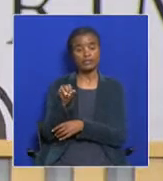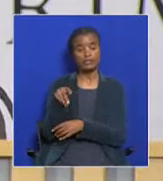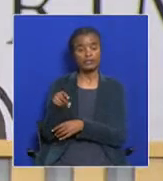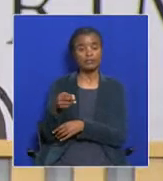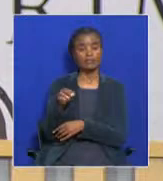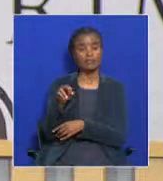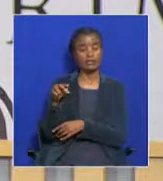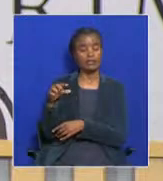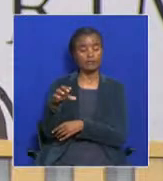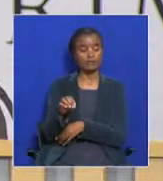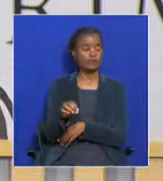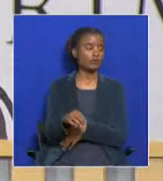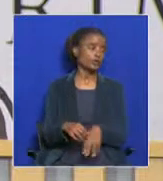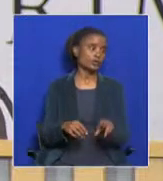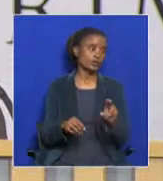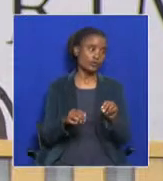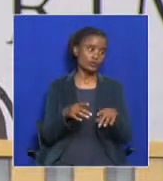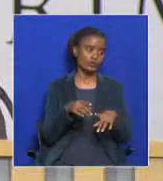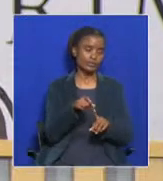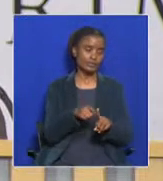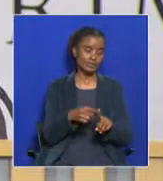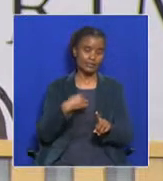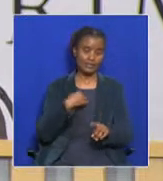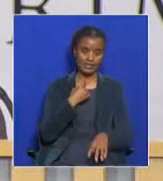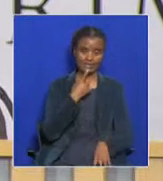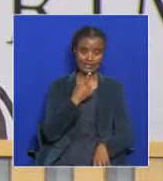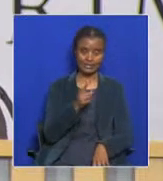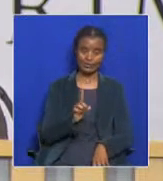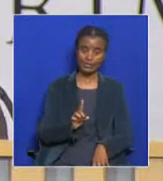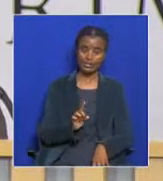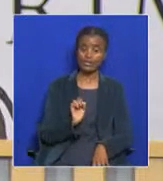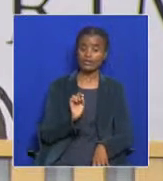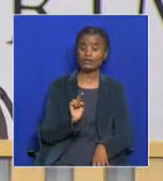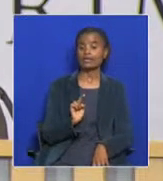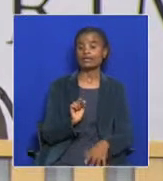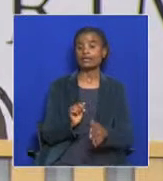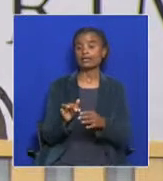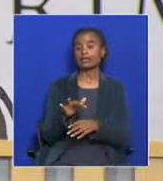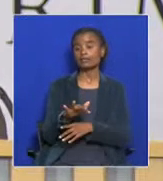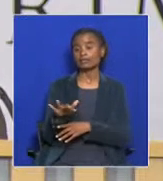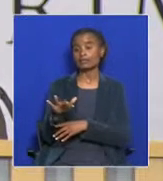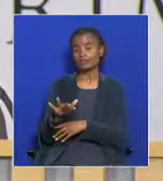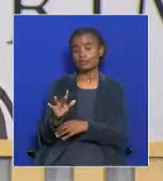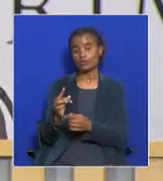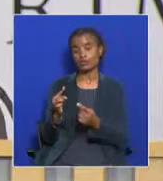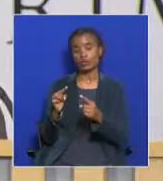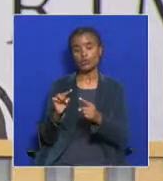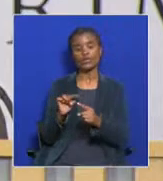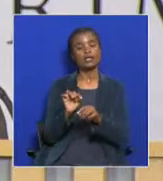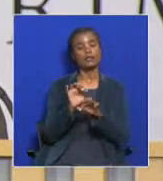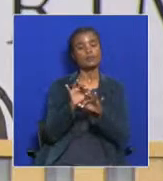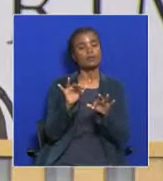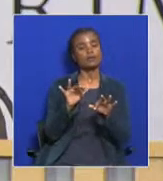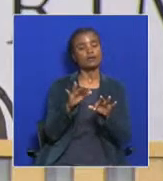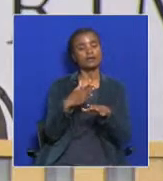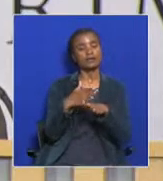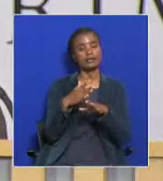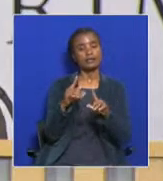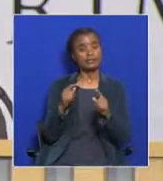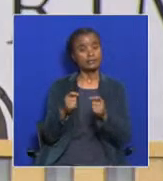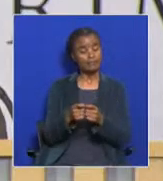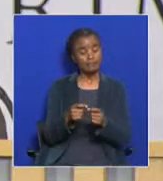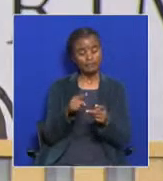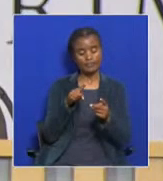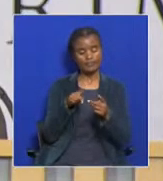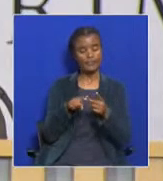saying when we go into these type of locations, Yes. we go with adequate manpower. We go with a tactical team. You go with enough vehicles. You go with